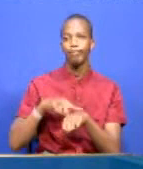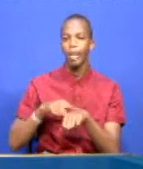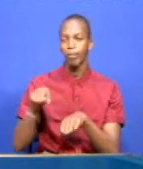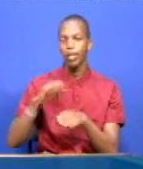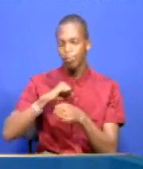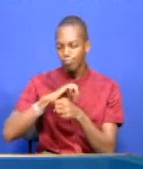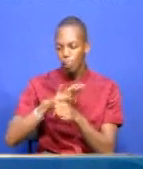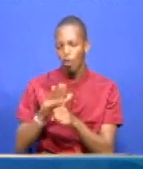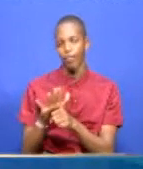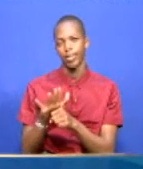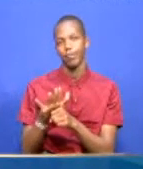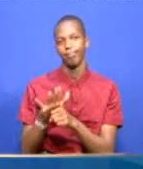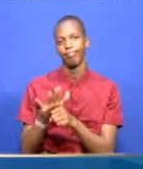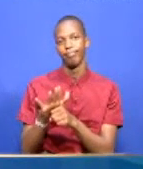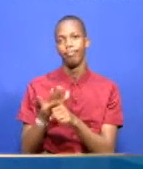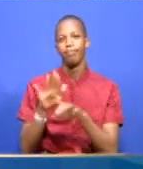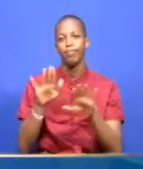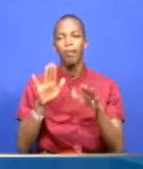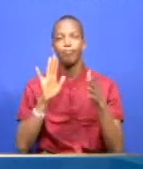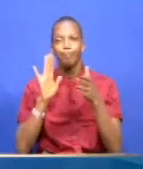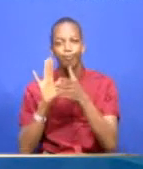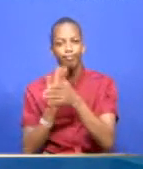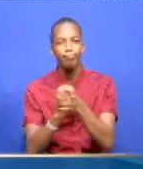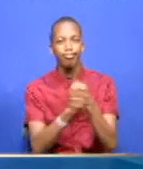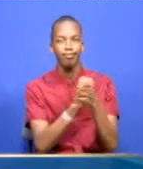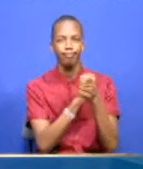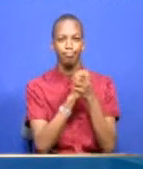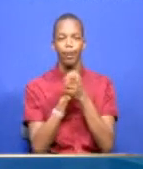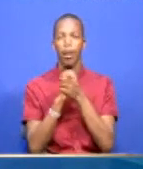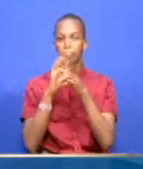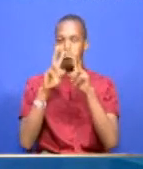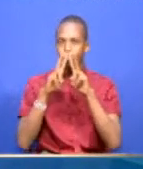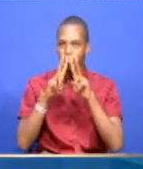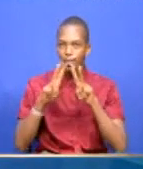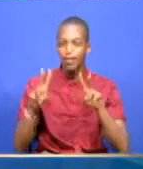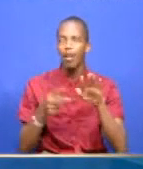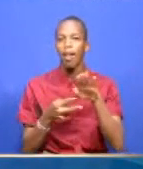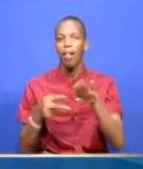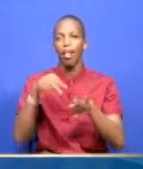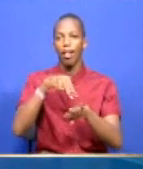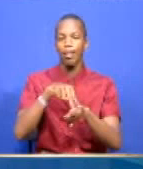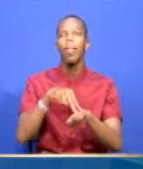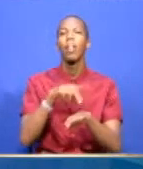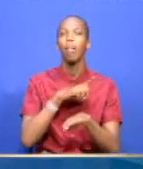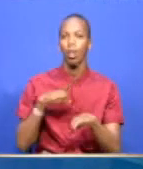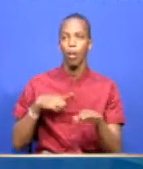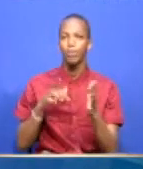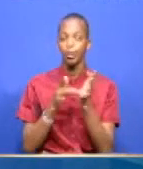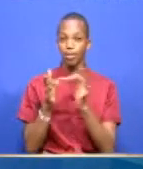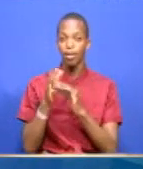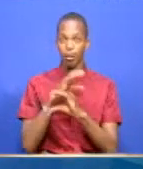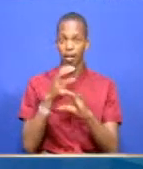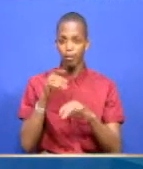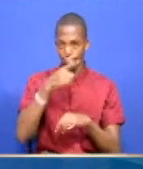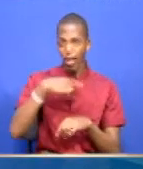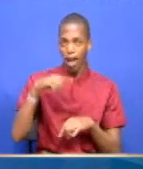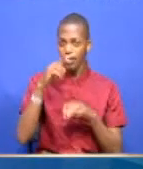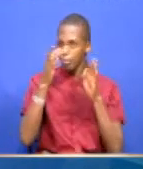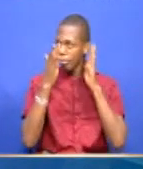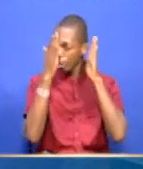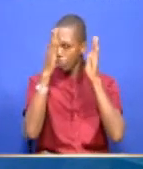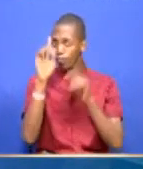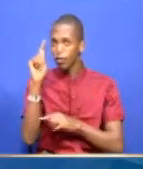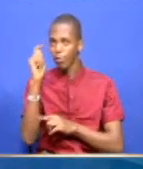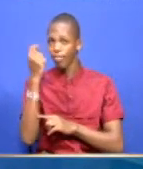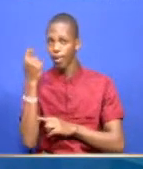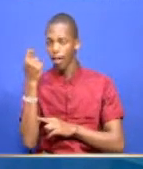pandemic. Greetings and peace of our risen Lord Jesus Christ. We Catholic bishops of Kenya